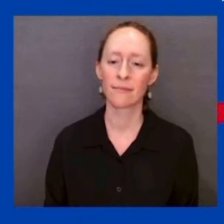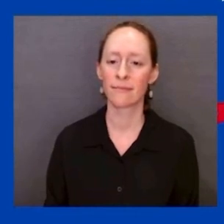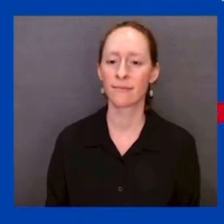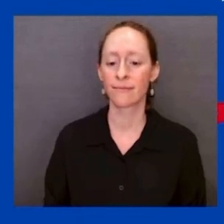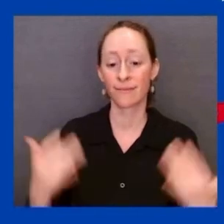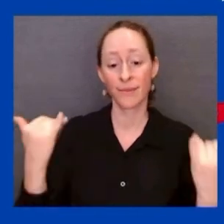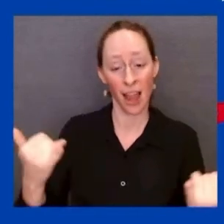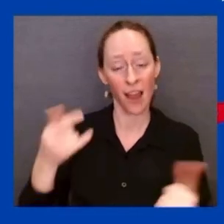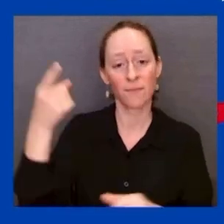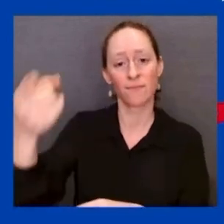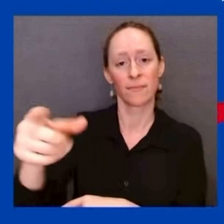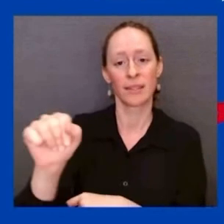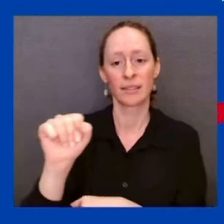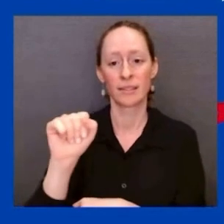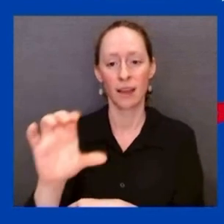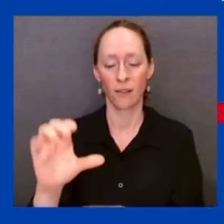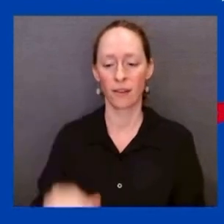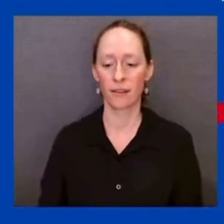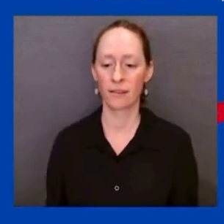SCEA,